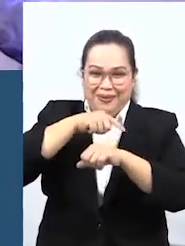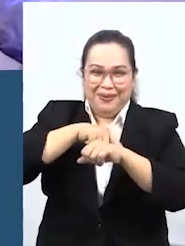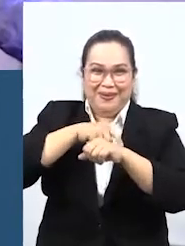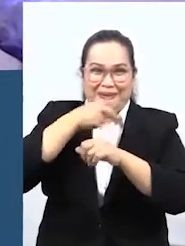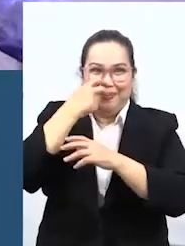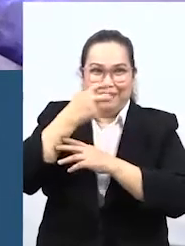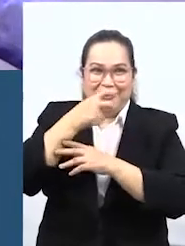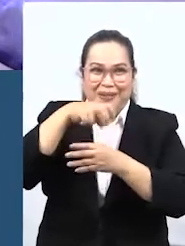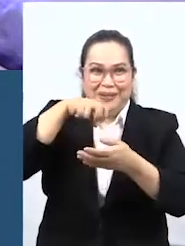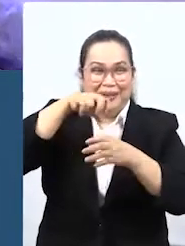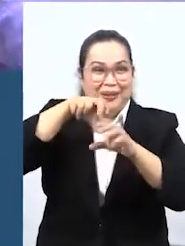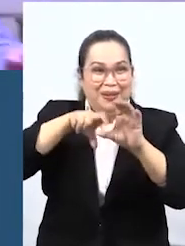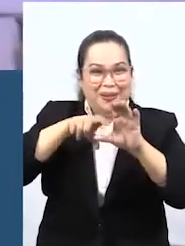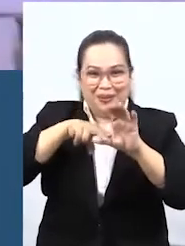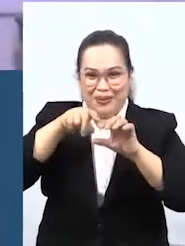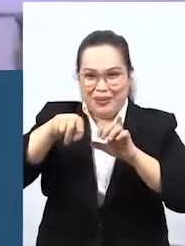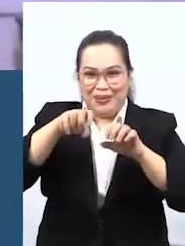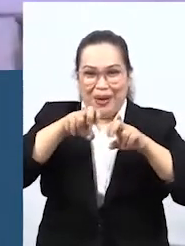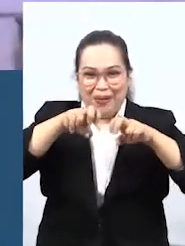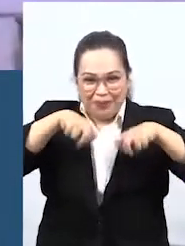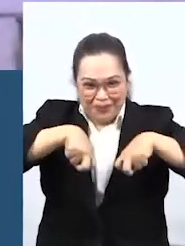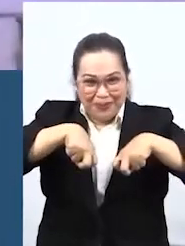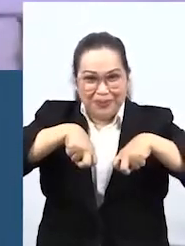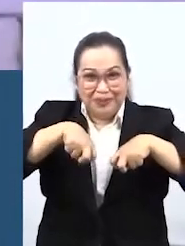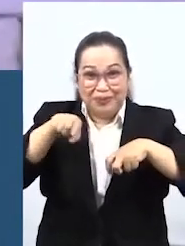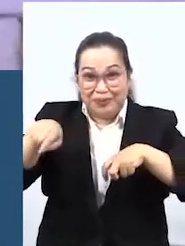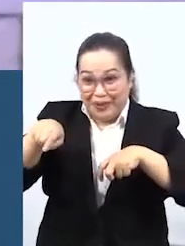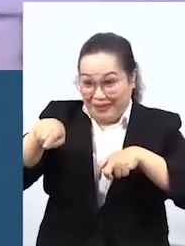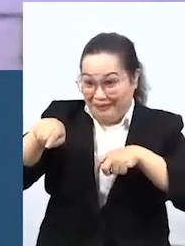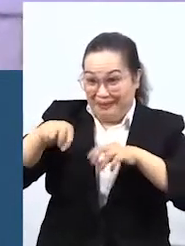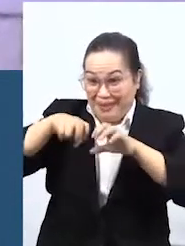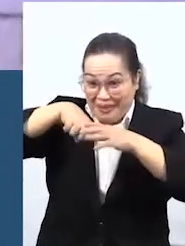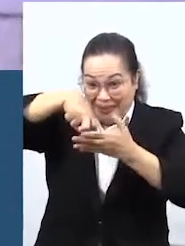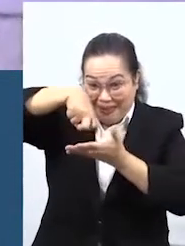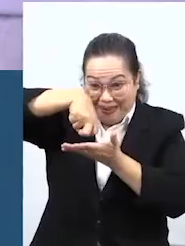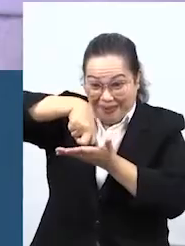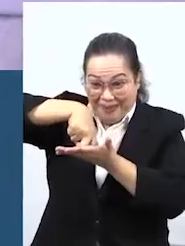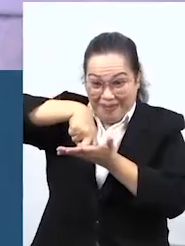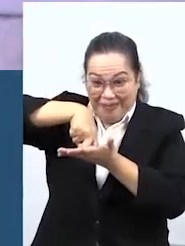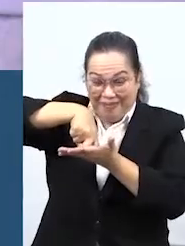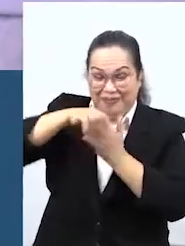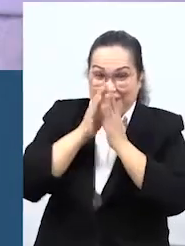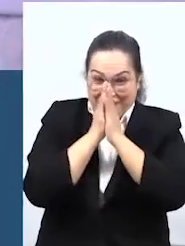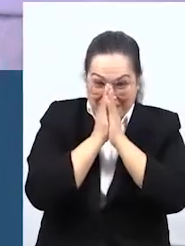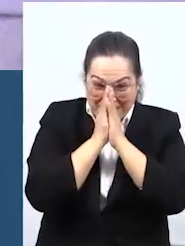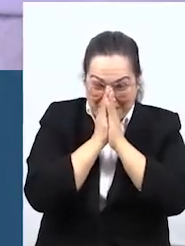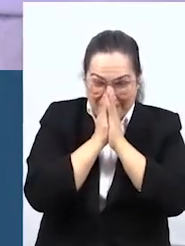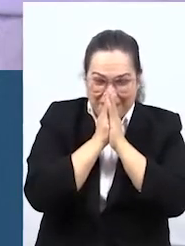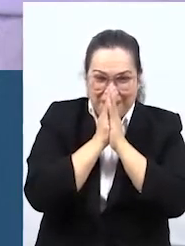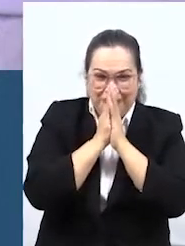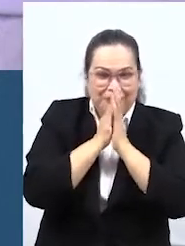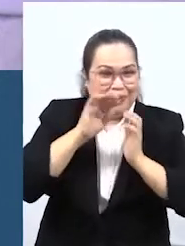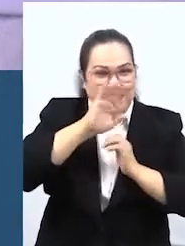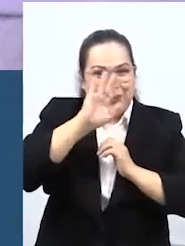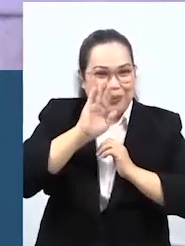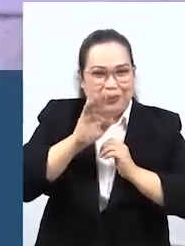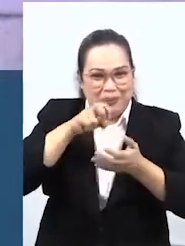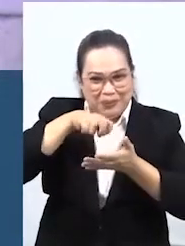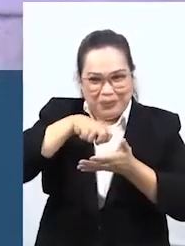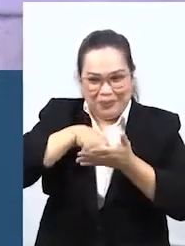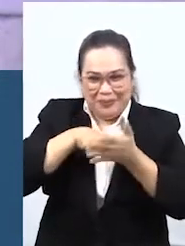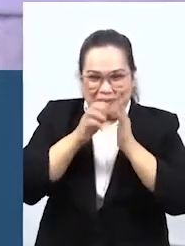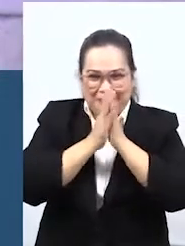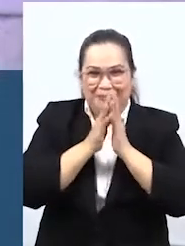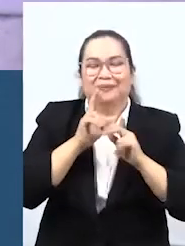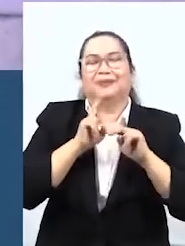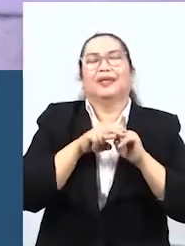like this in a church so powerful the imagery of i down We don't usually kneel down when we pray No we're